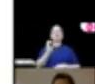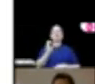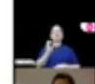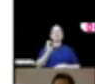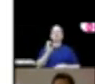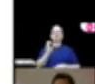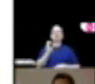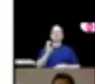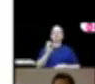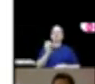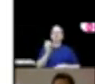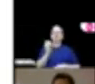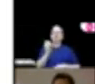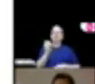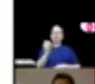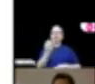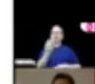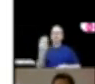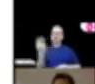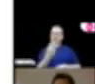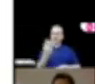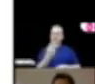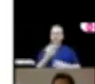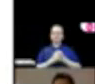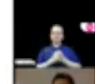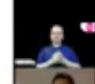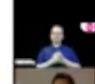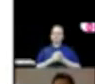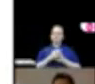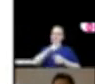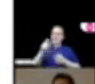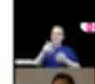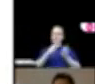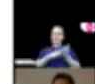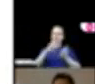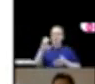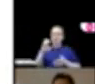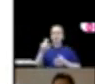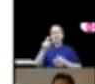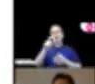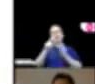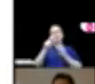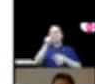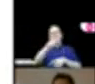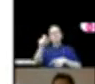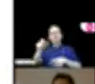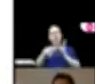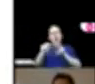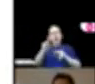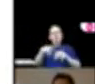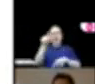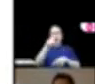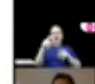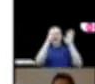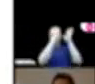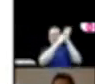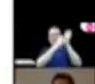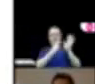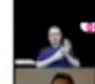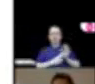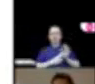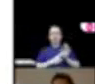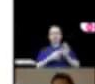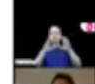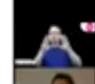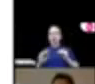2013, LGBT people of Manchester, people of color in Manchester, launched a petition to pull out a racist performance